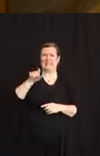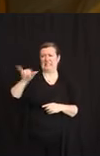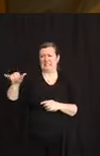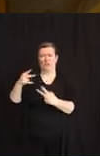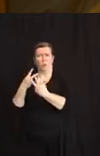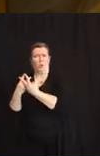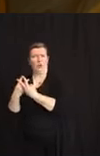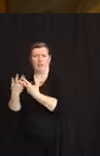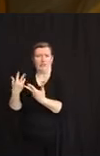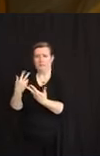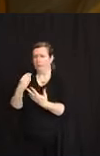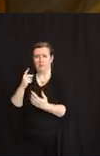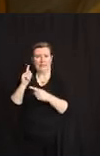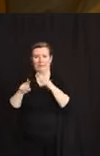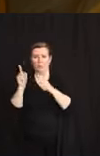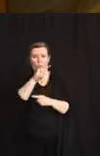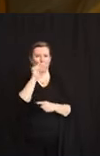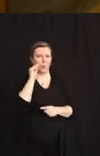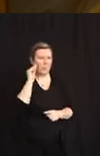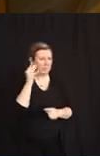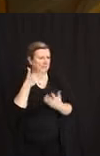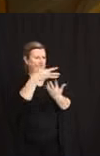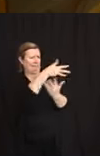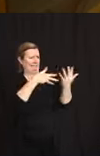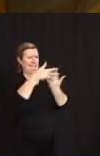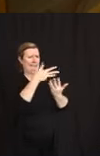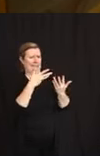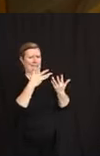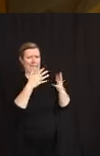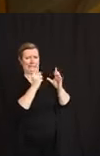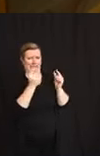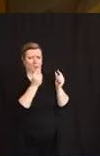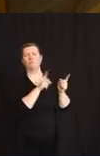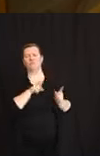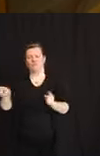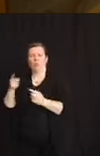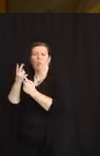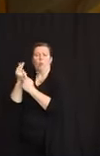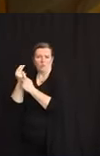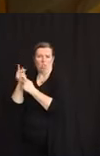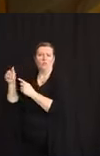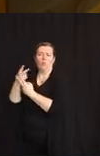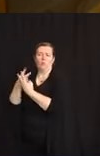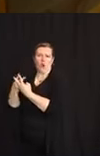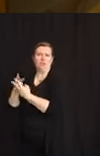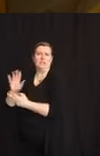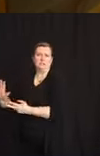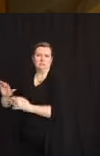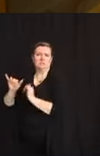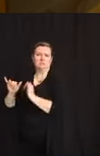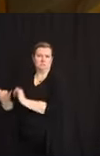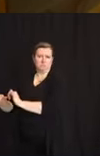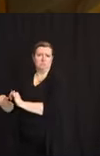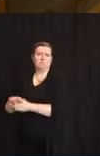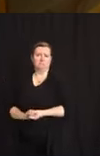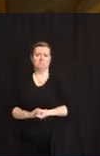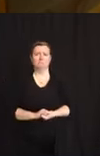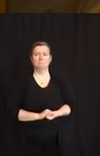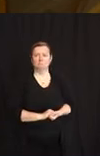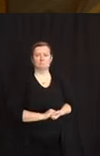Nonprofits, counties, or local responders also have the ability to set up similar hotel rooms and should work